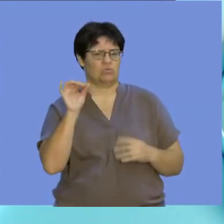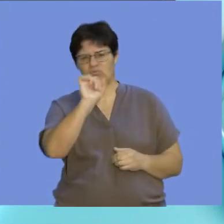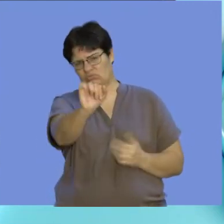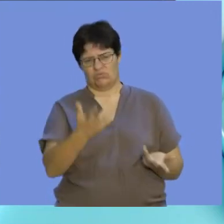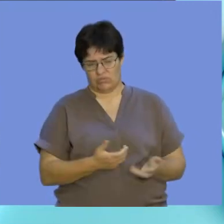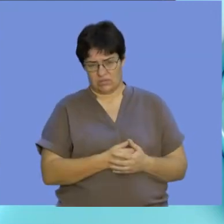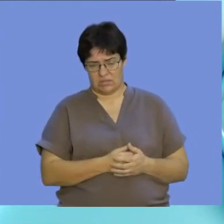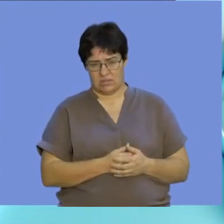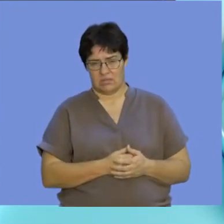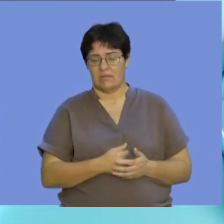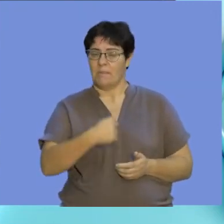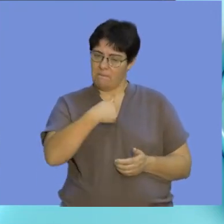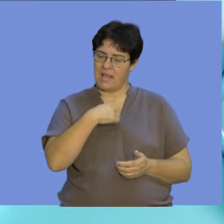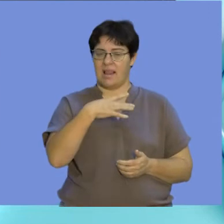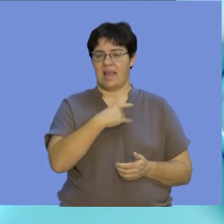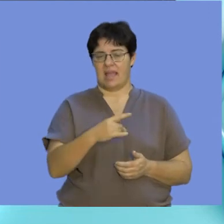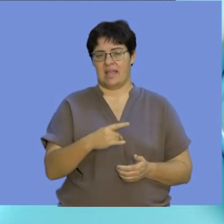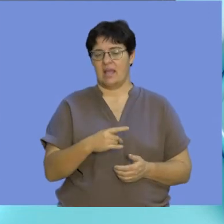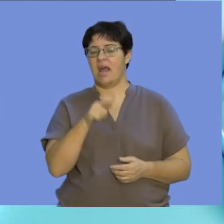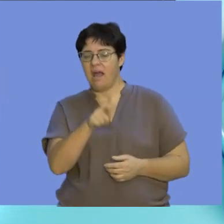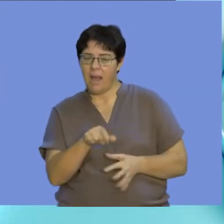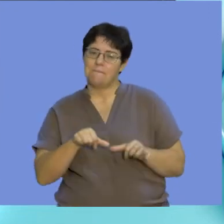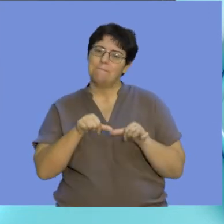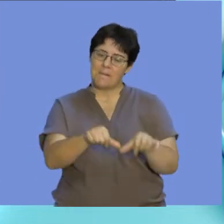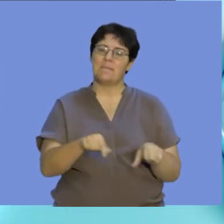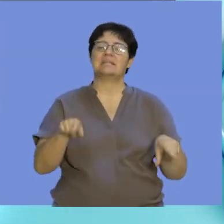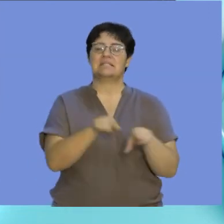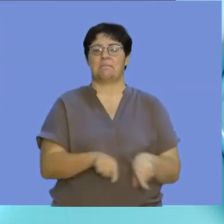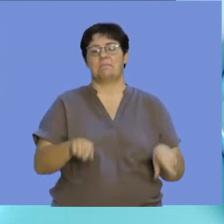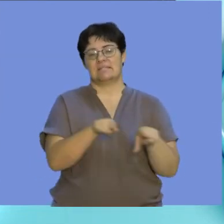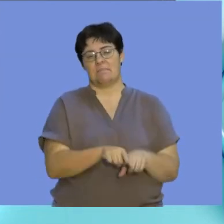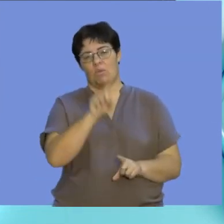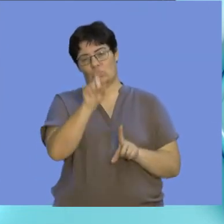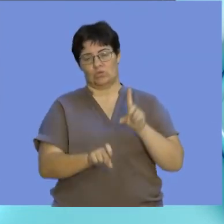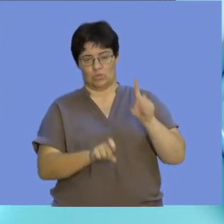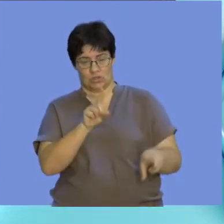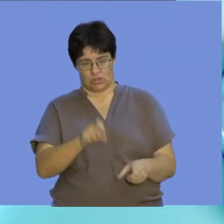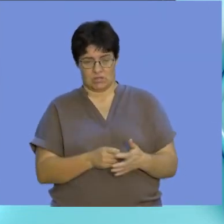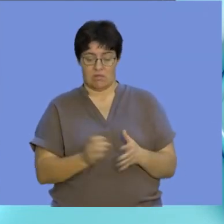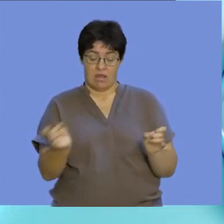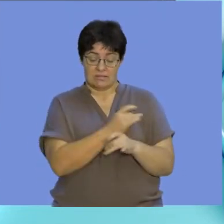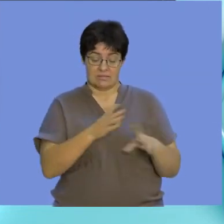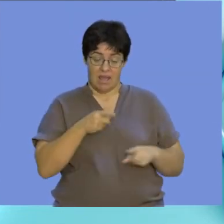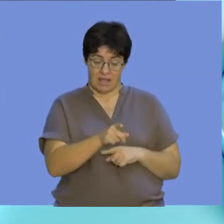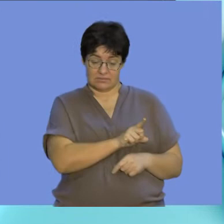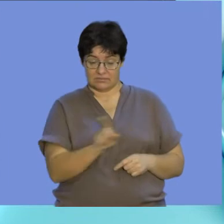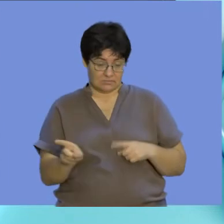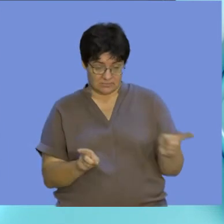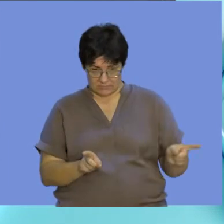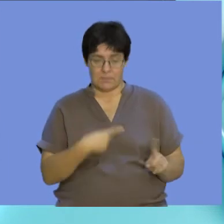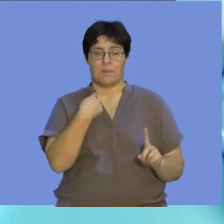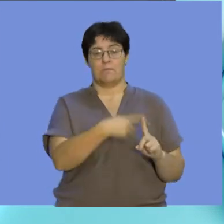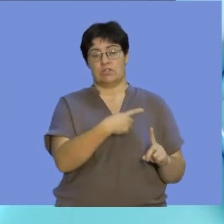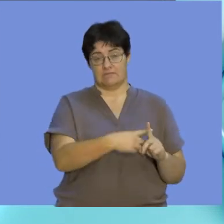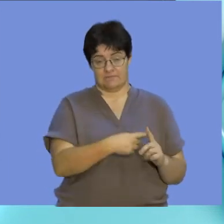you. I just like to stick to something that's the same with every question. Original direction,